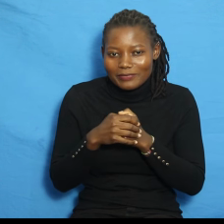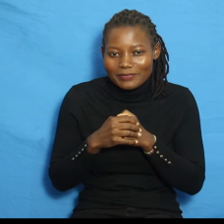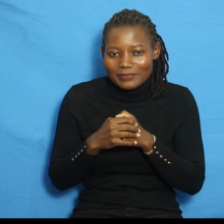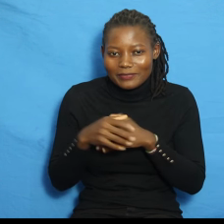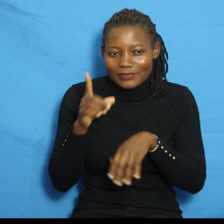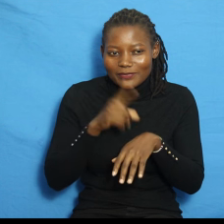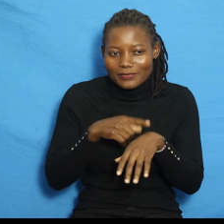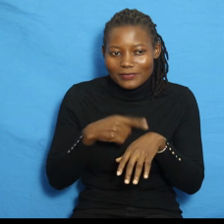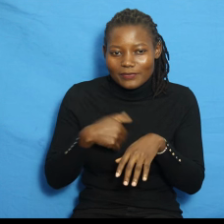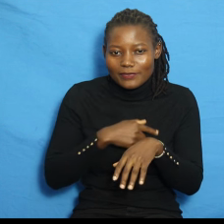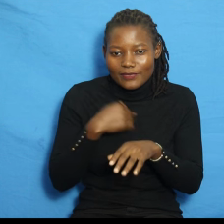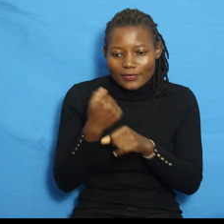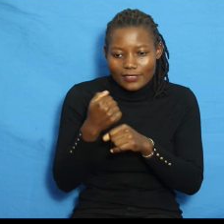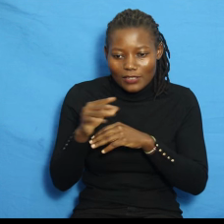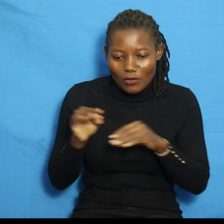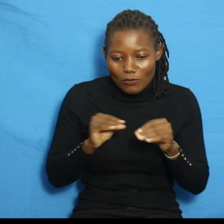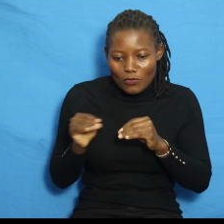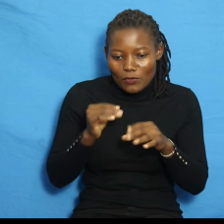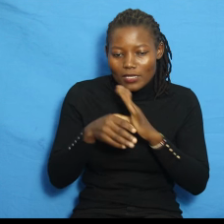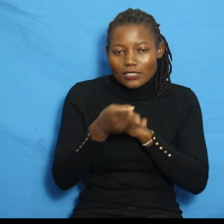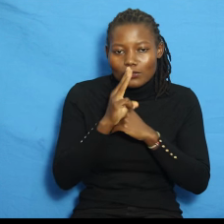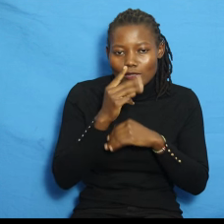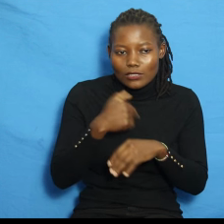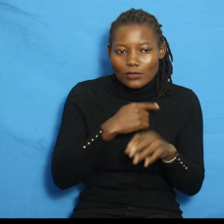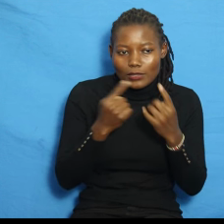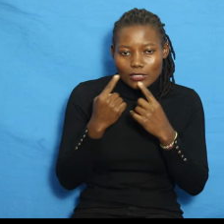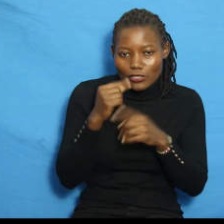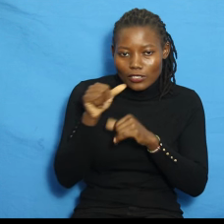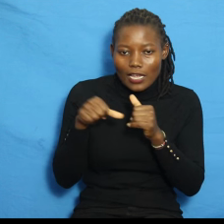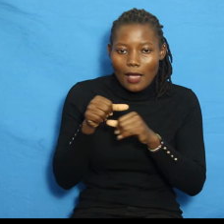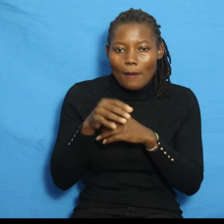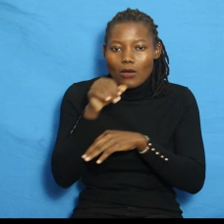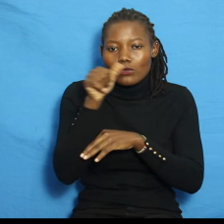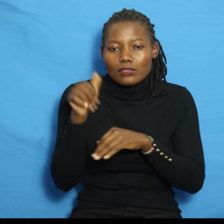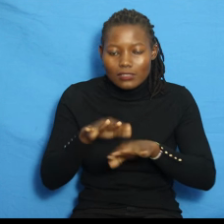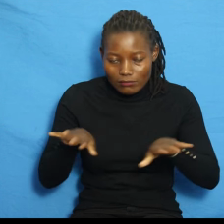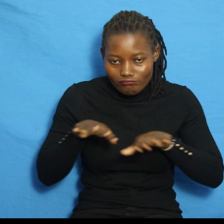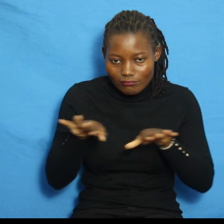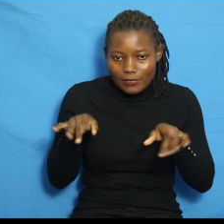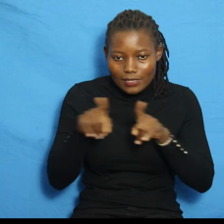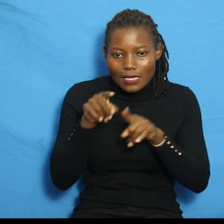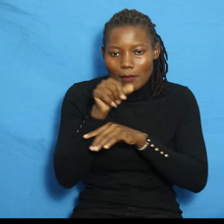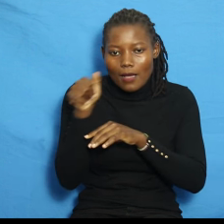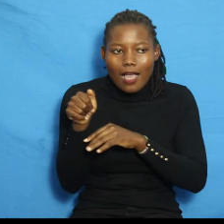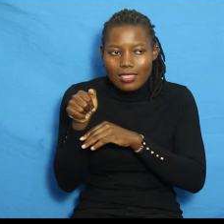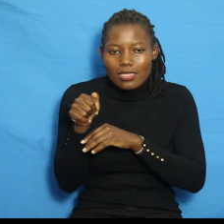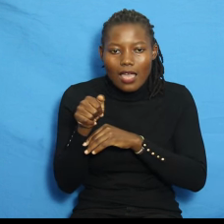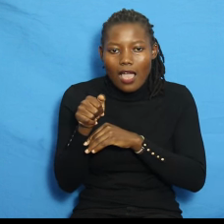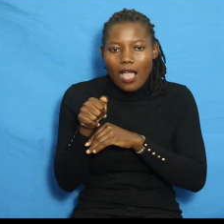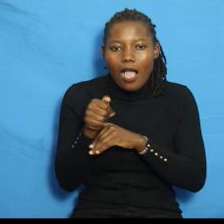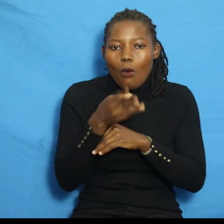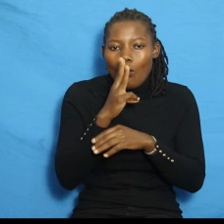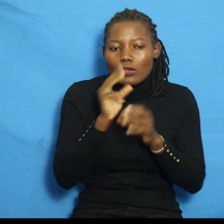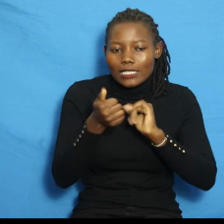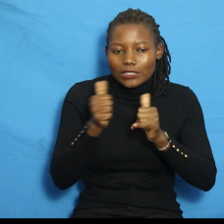And when we come with movement in water, we are talking about swimming. And of course, there are also other aquatic sports. It's